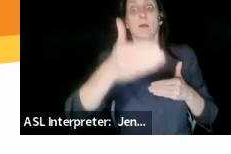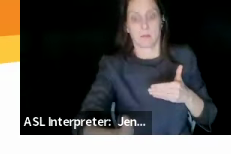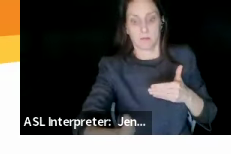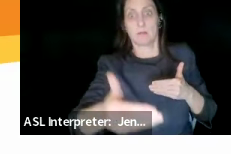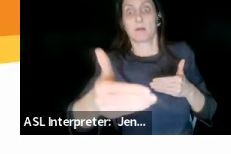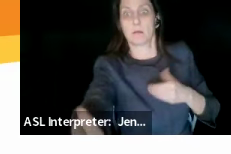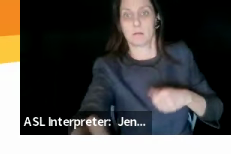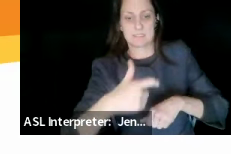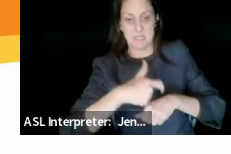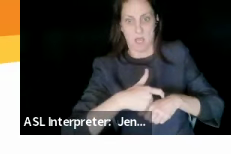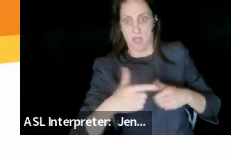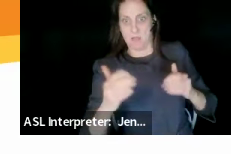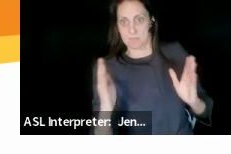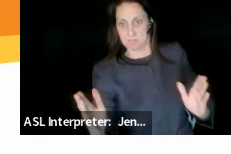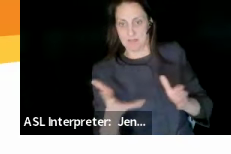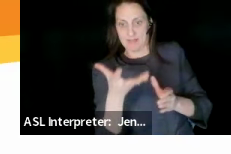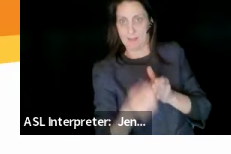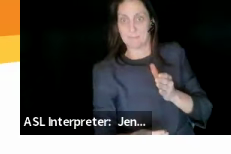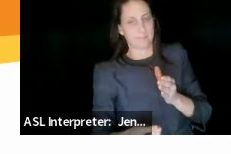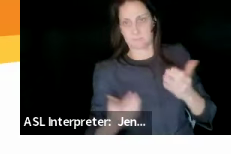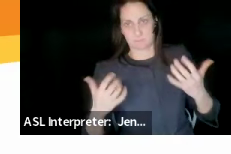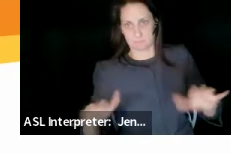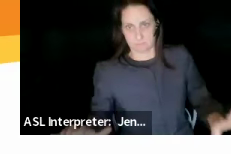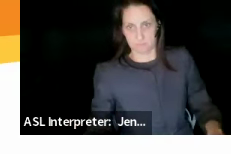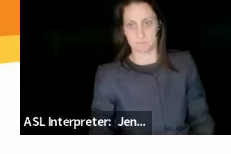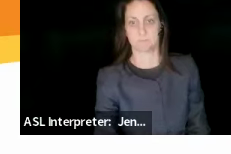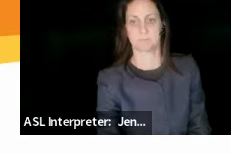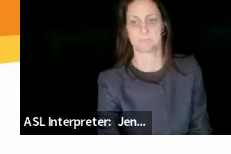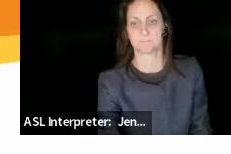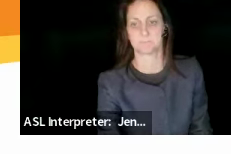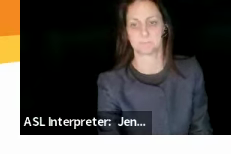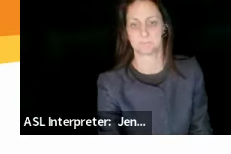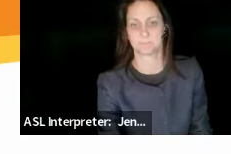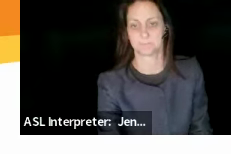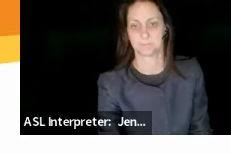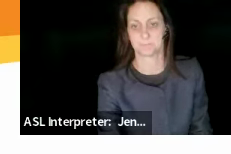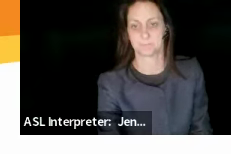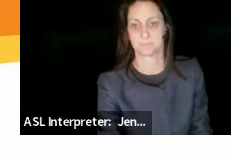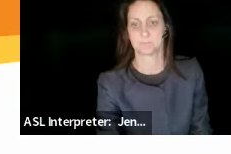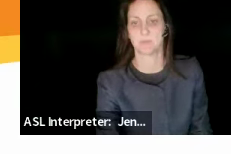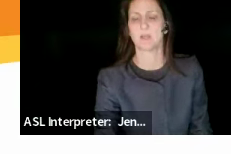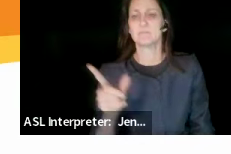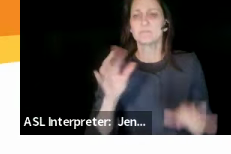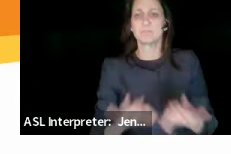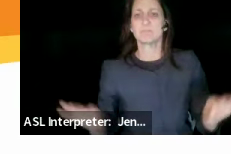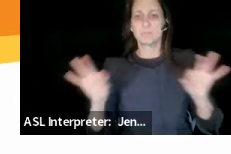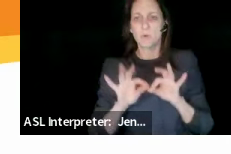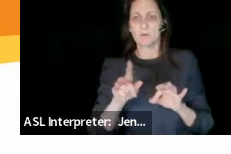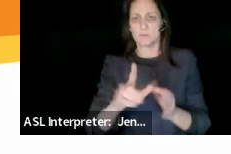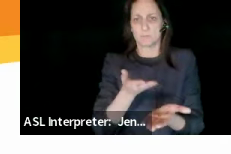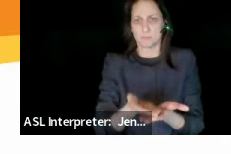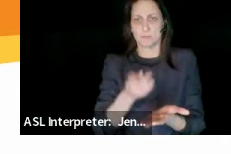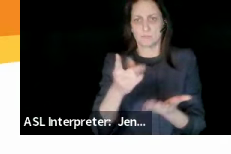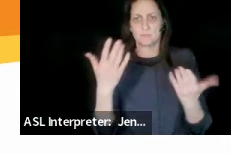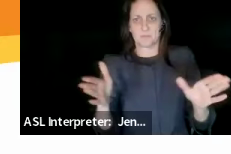it's important that you plan for the project because lately we have